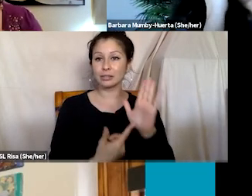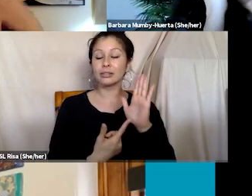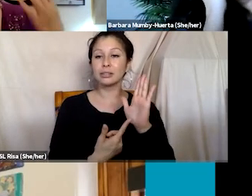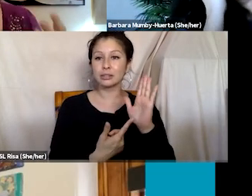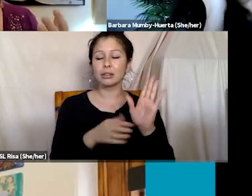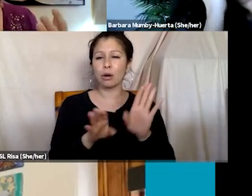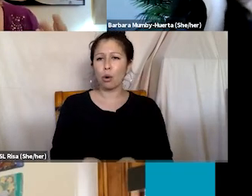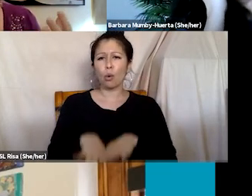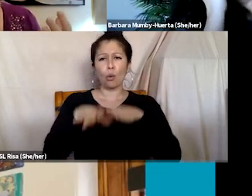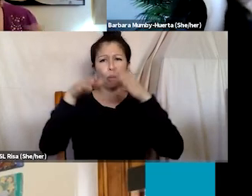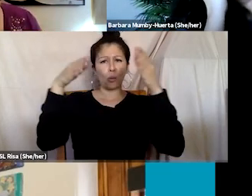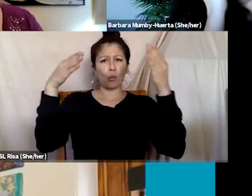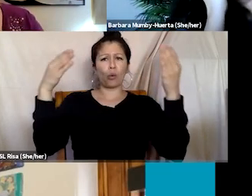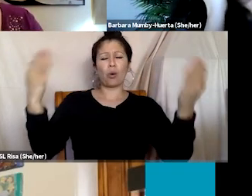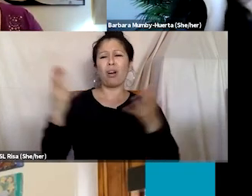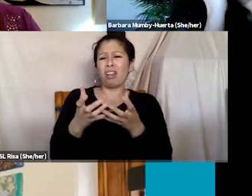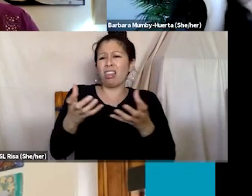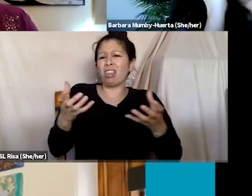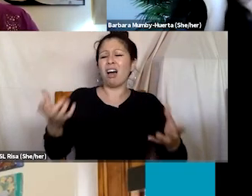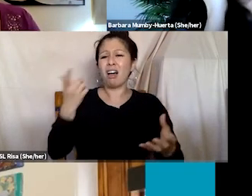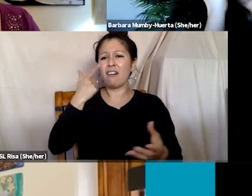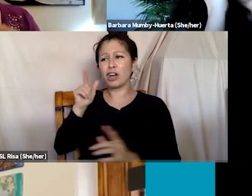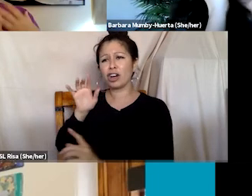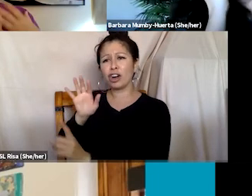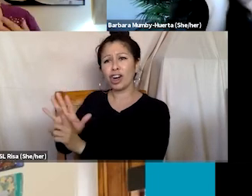has opened up a lot for her and her